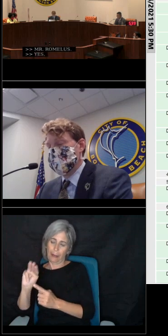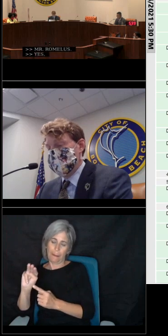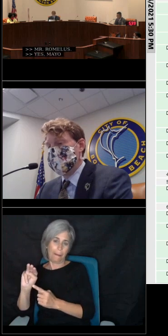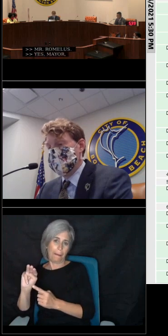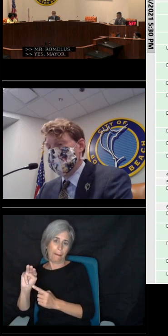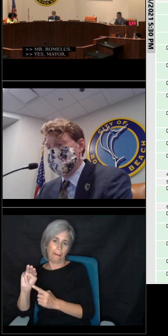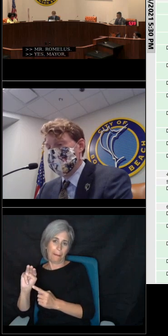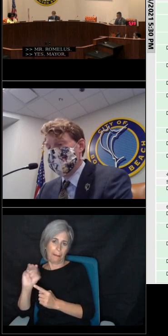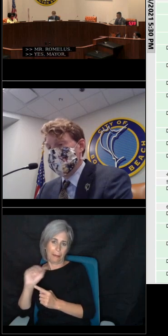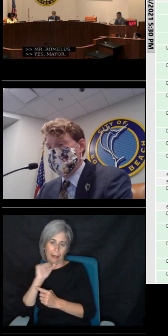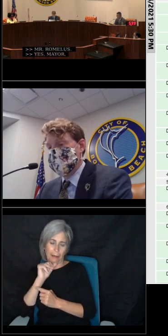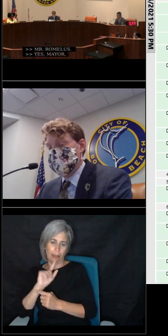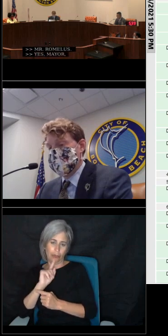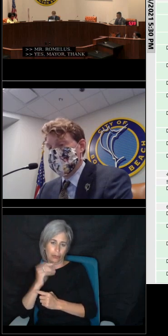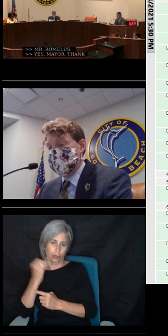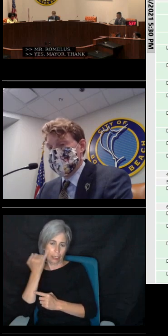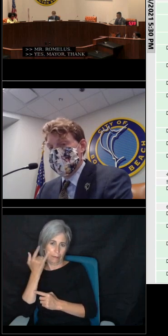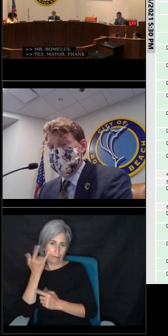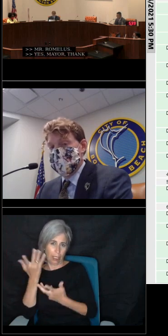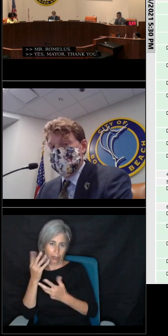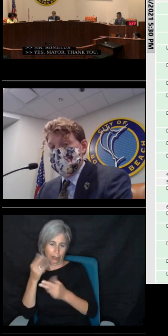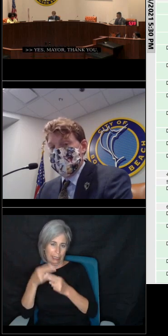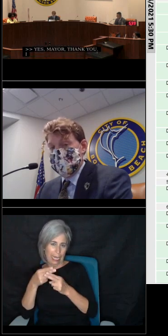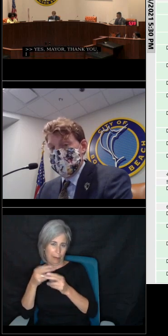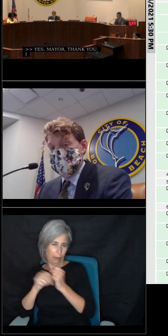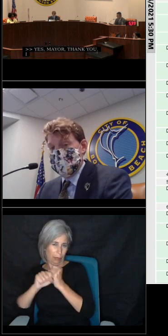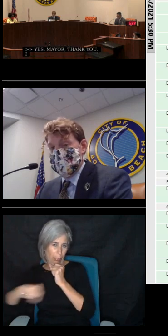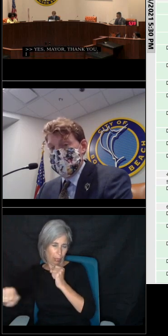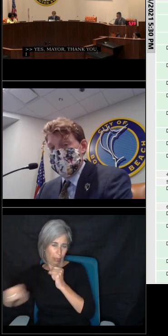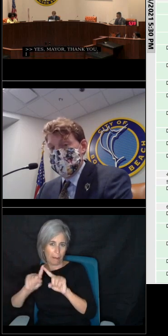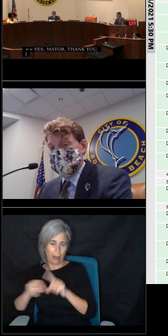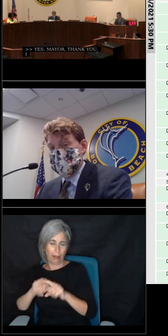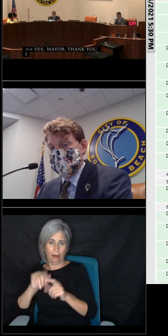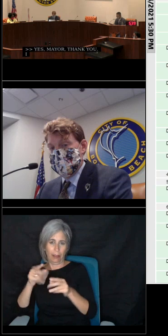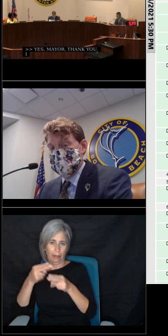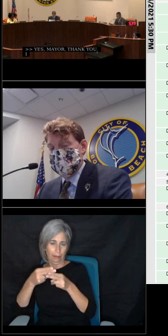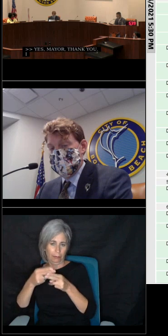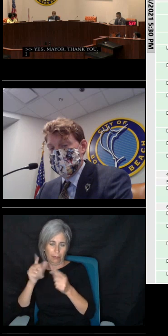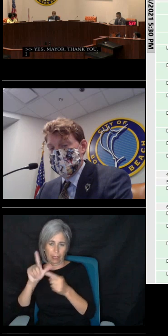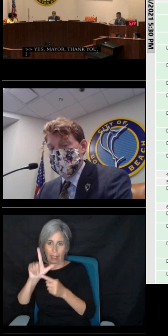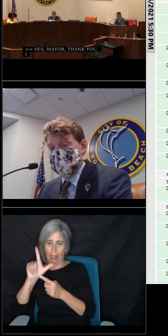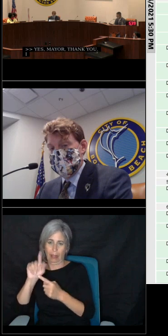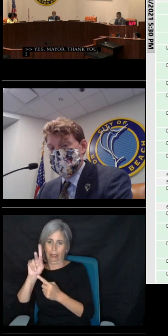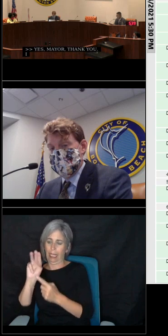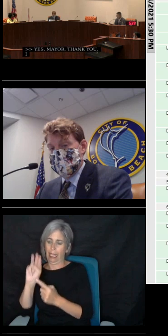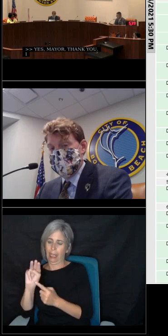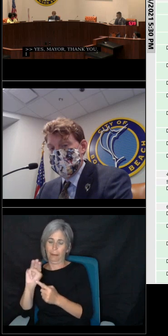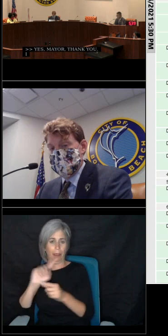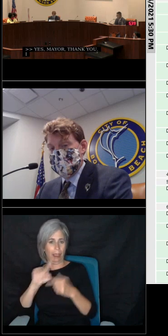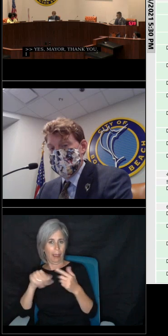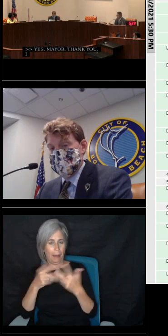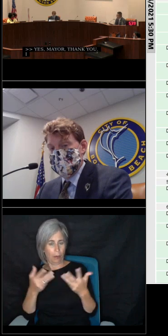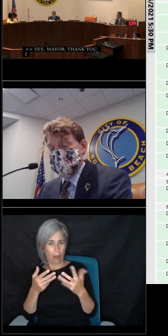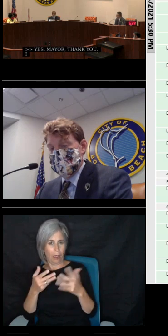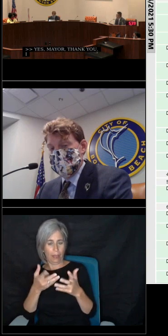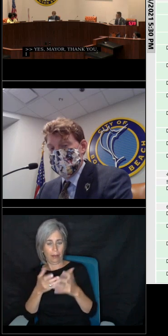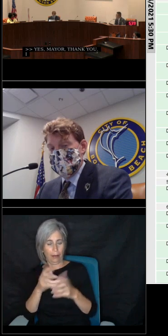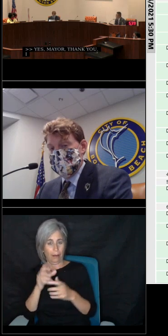if that's, I know that their name is longer than that, but I do remember the initials. It's LKM, and it was regarding the 115 North